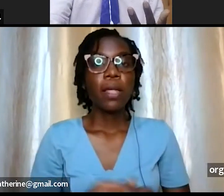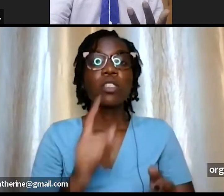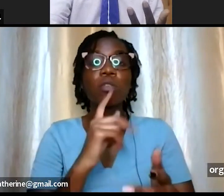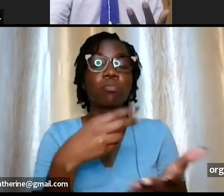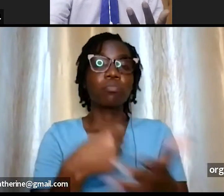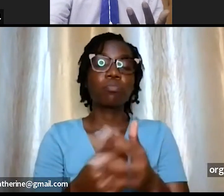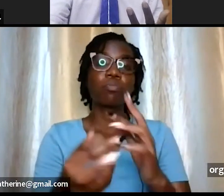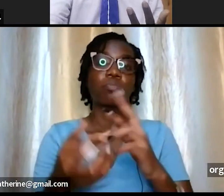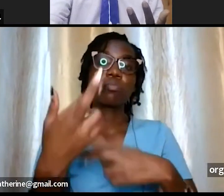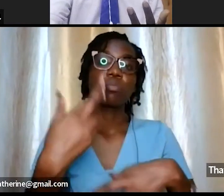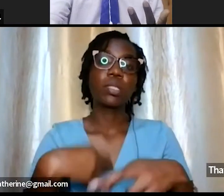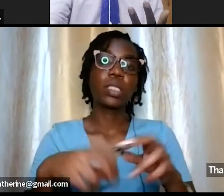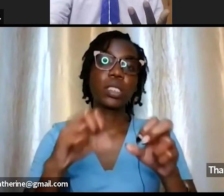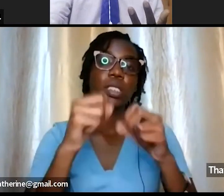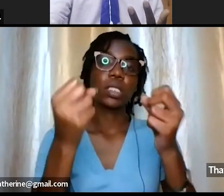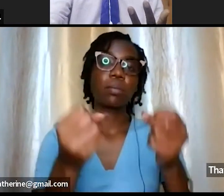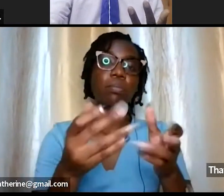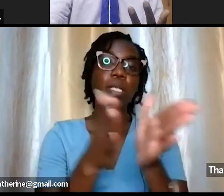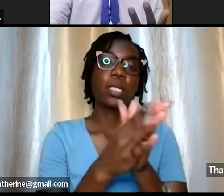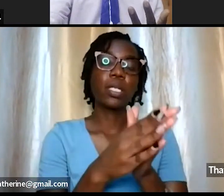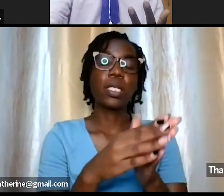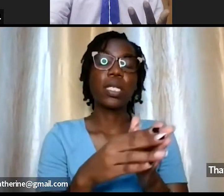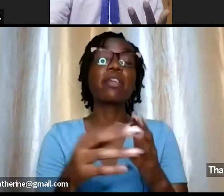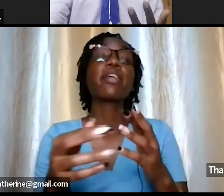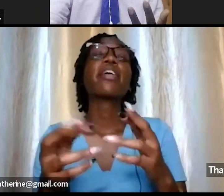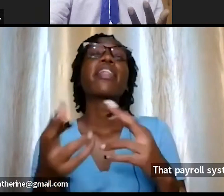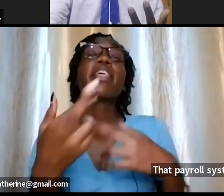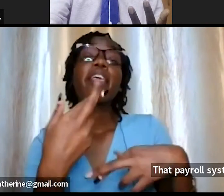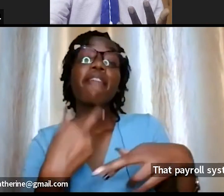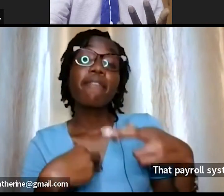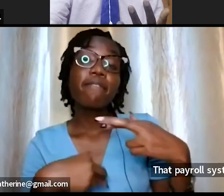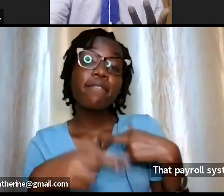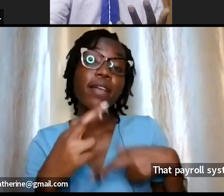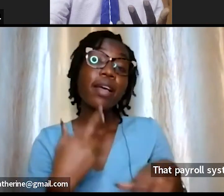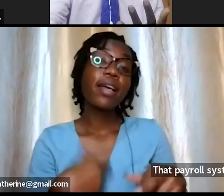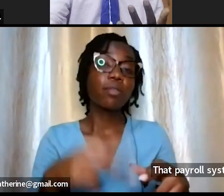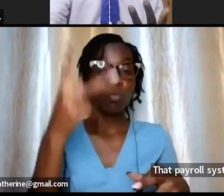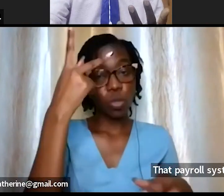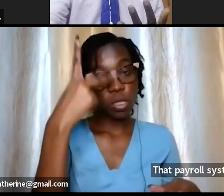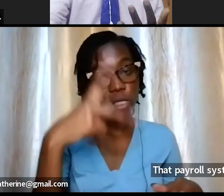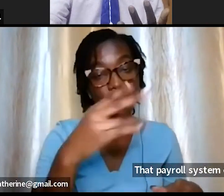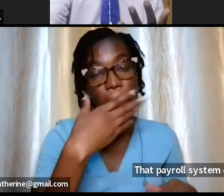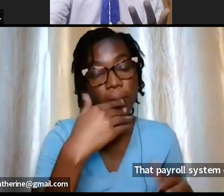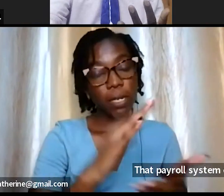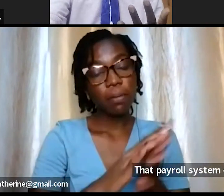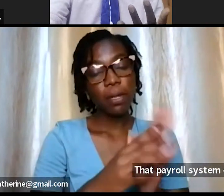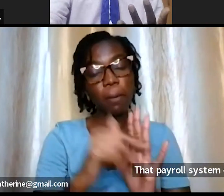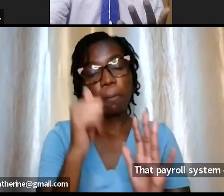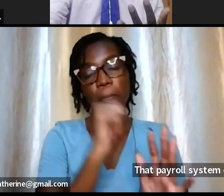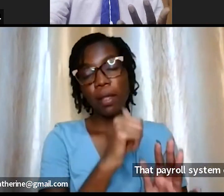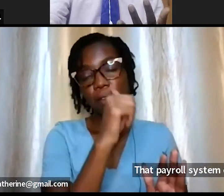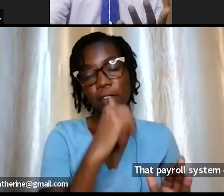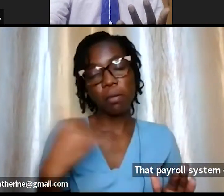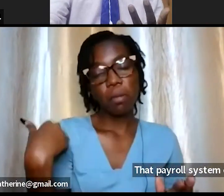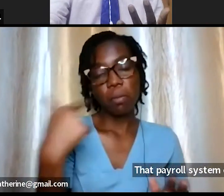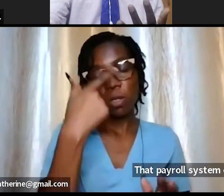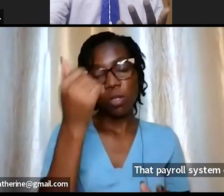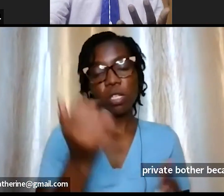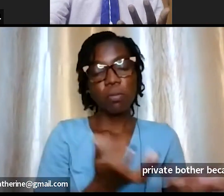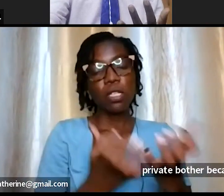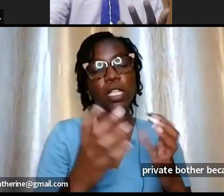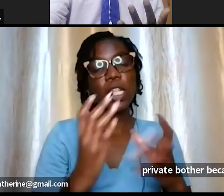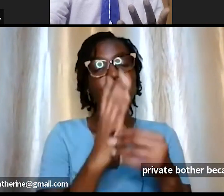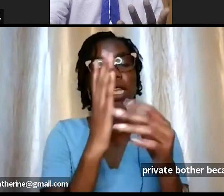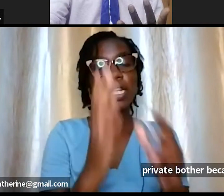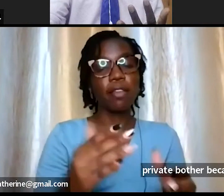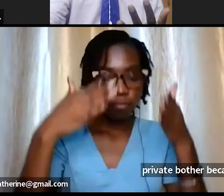system or unrevised policy should be your private border because business leaders focus on the big